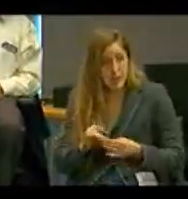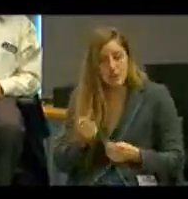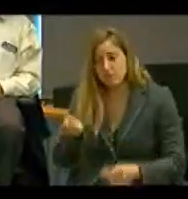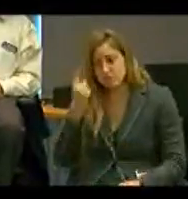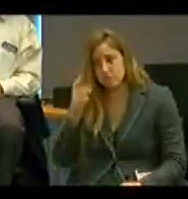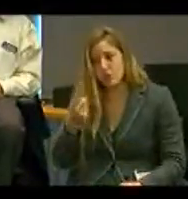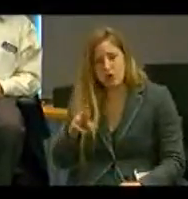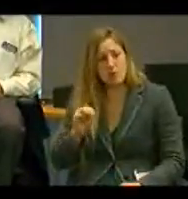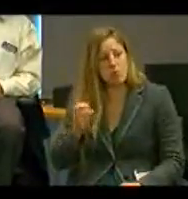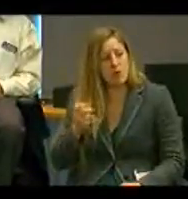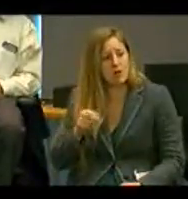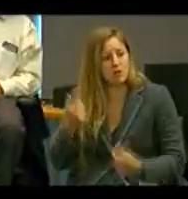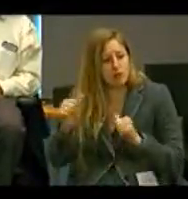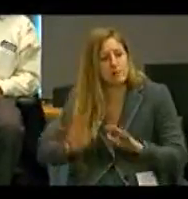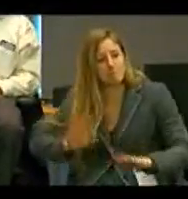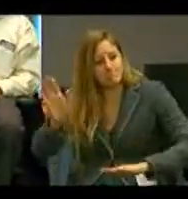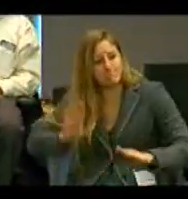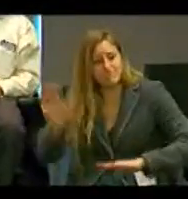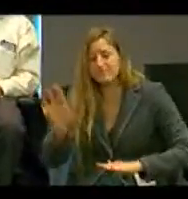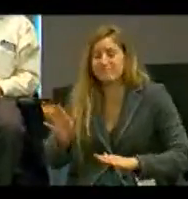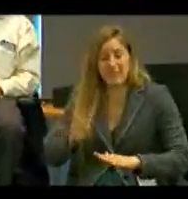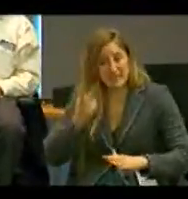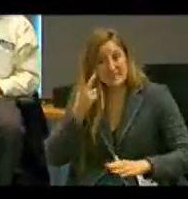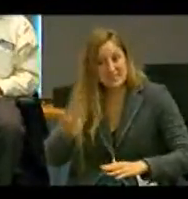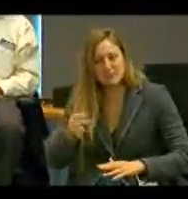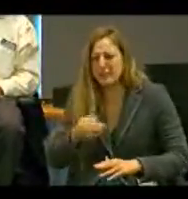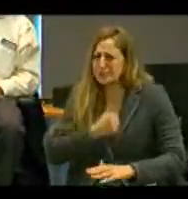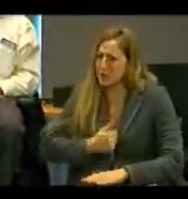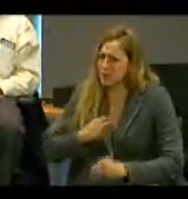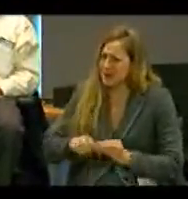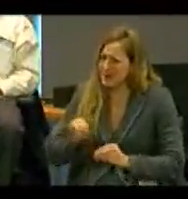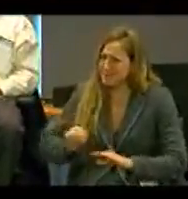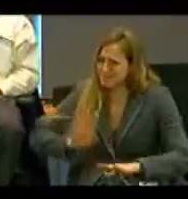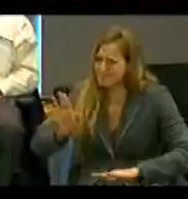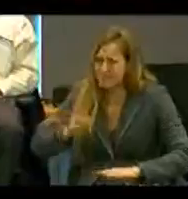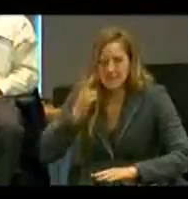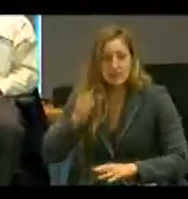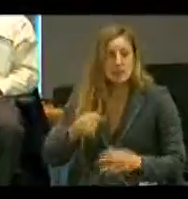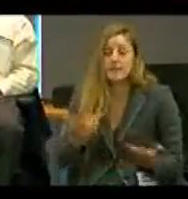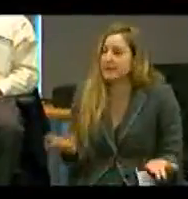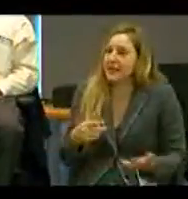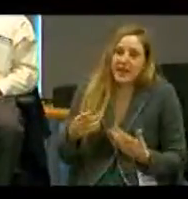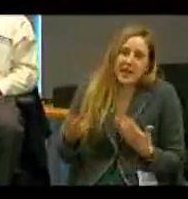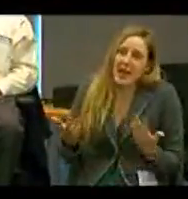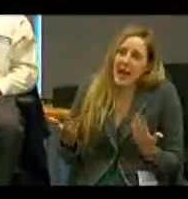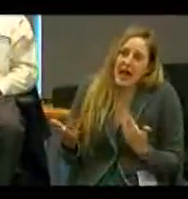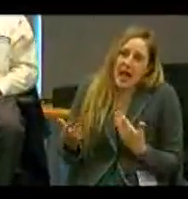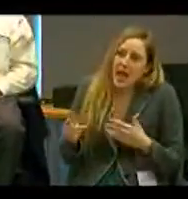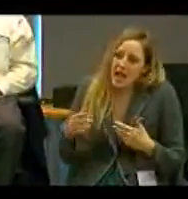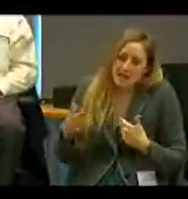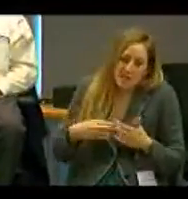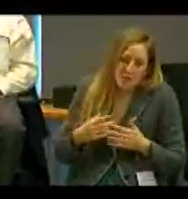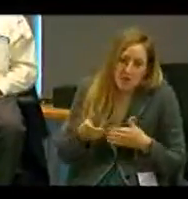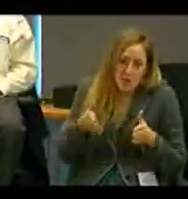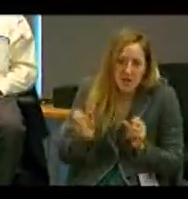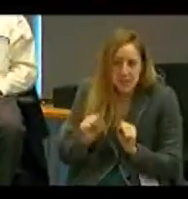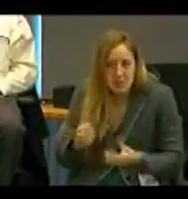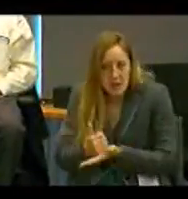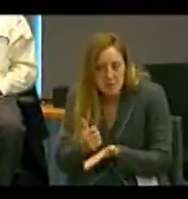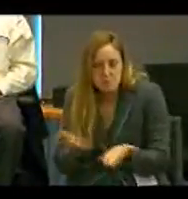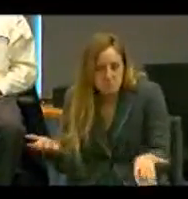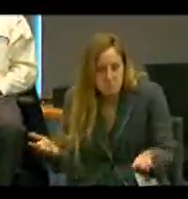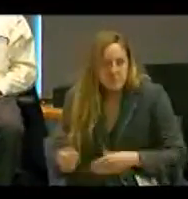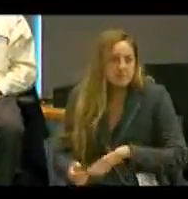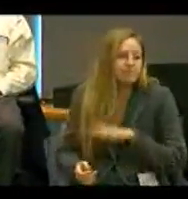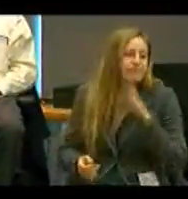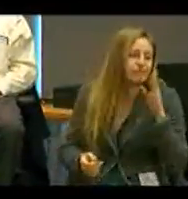that you had been trying to get in, and this question seems to be about you. So I apologize for that. And if you want to. It's however I can be helpful. So in regards